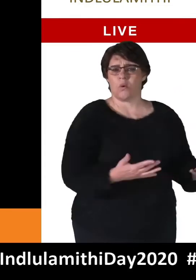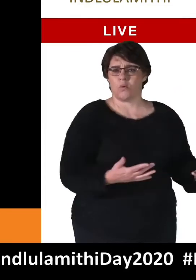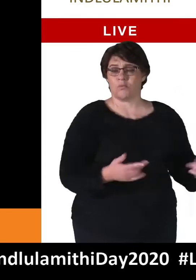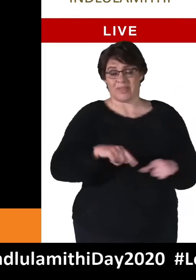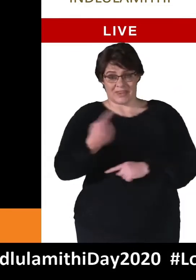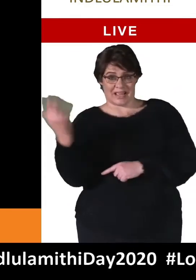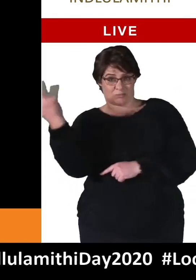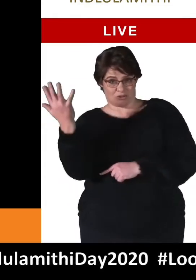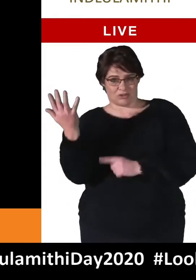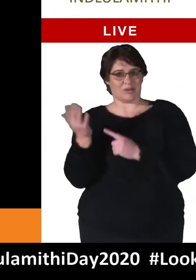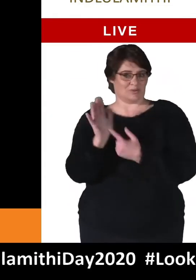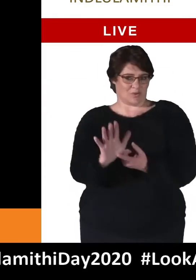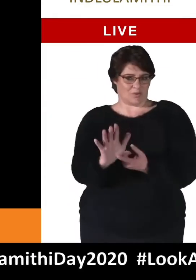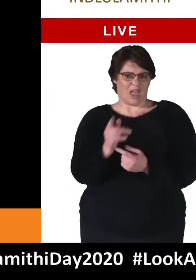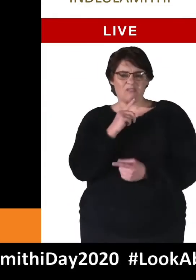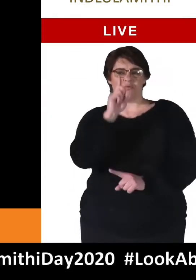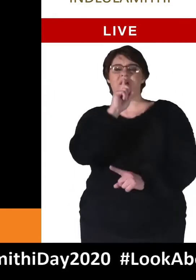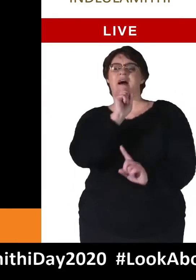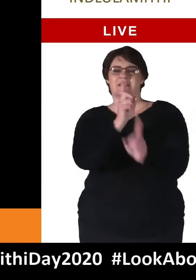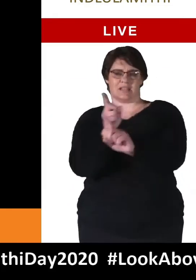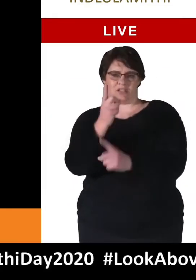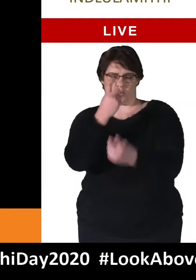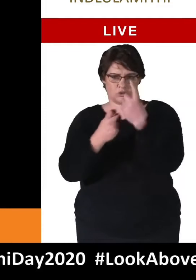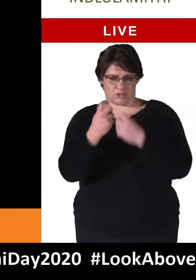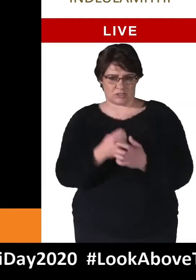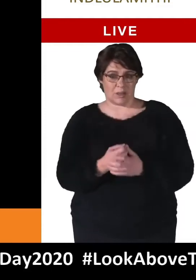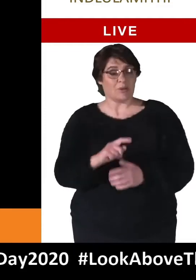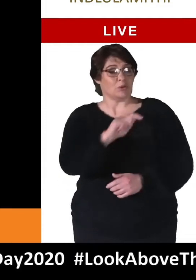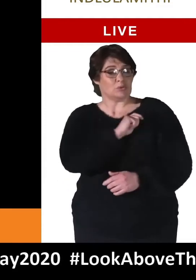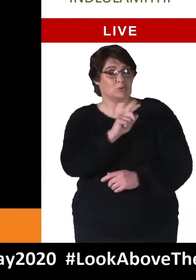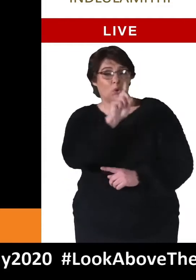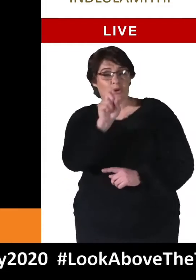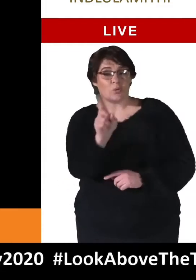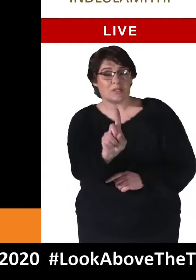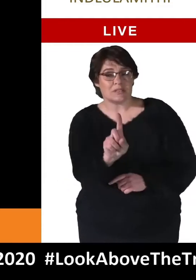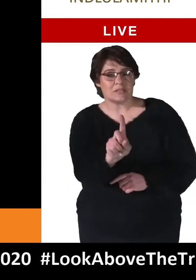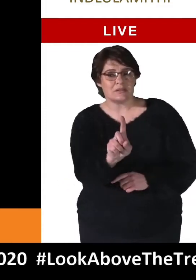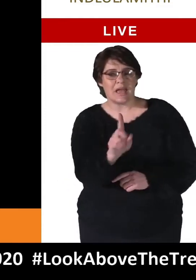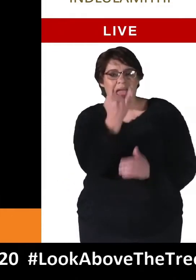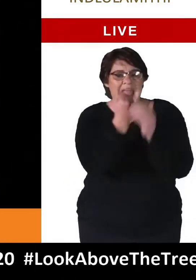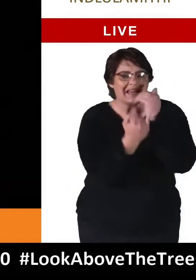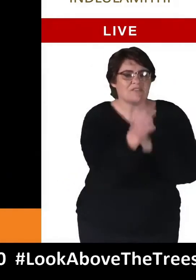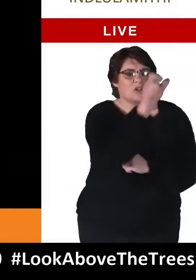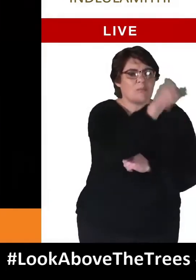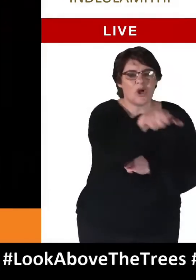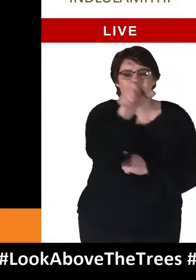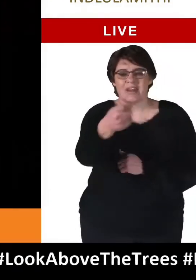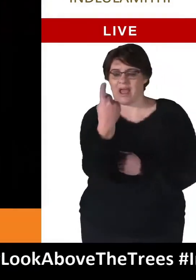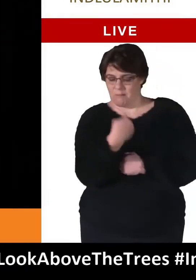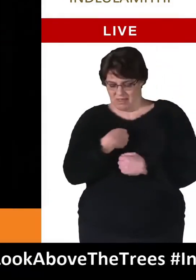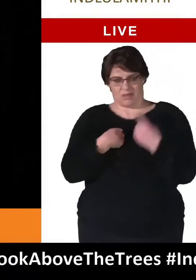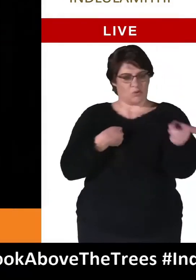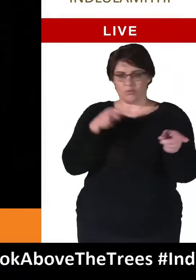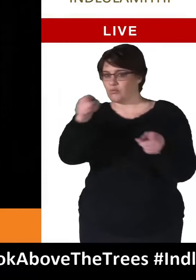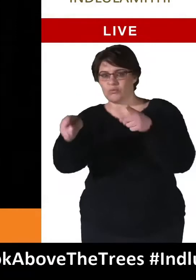some ideas as an answer to this question. But the real question is how each individual, each one of us,